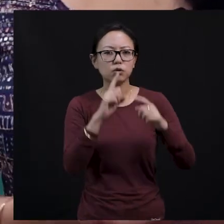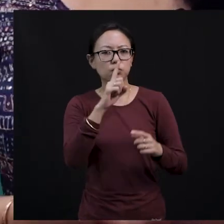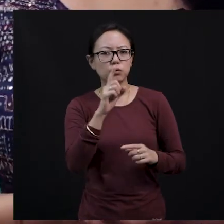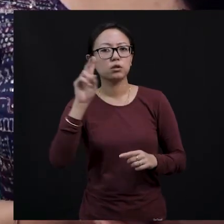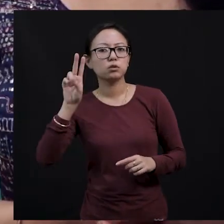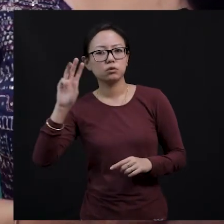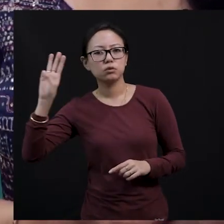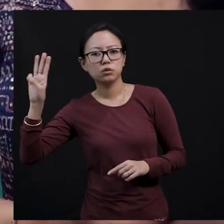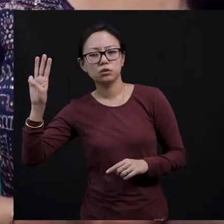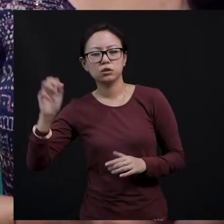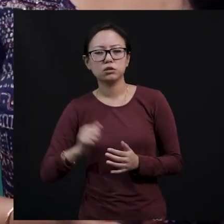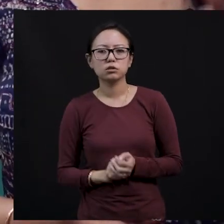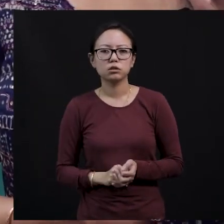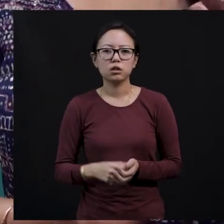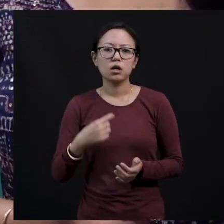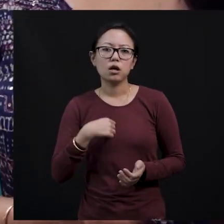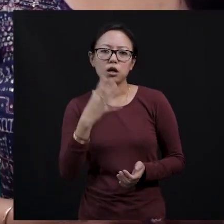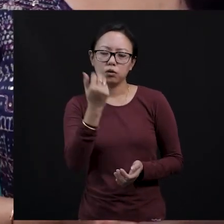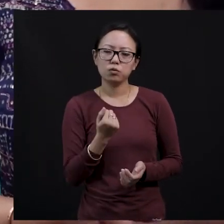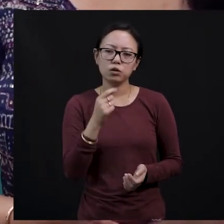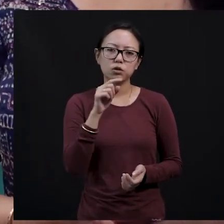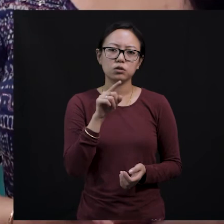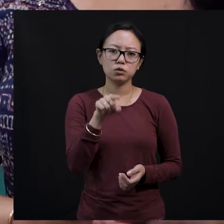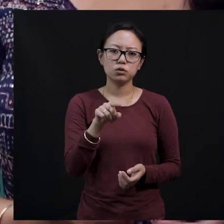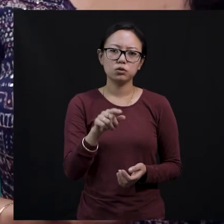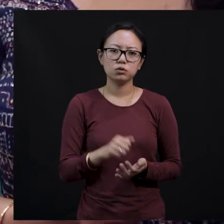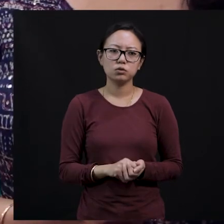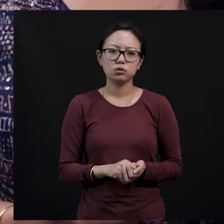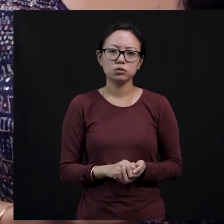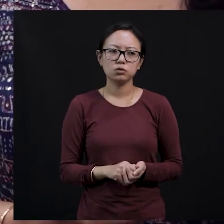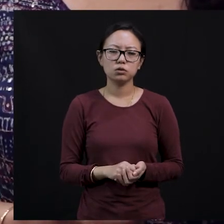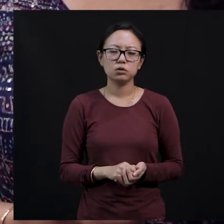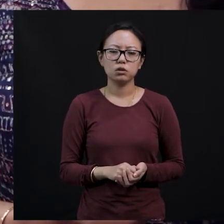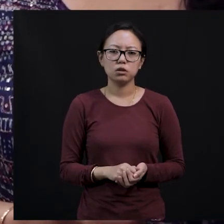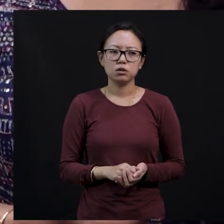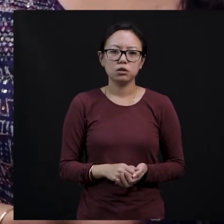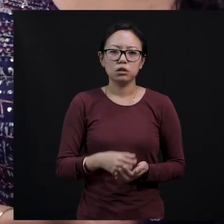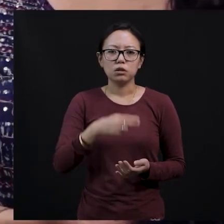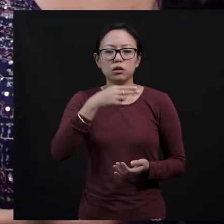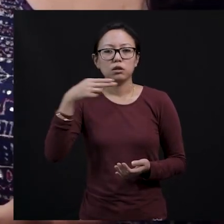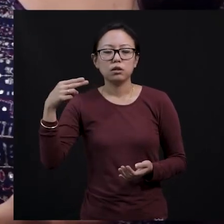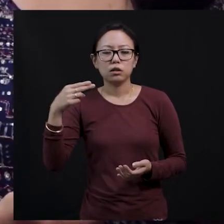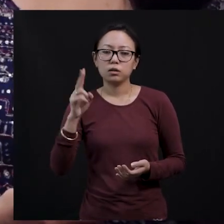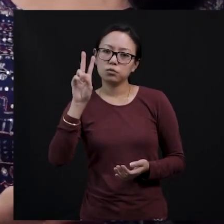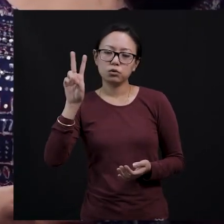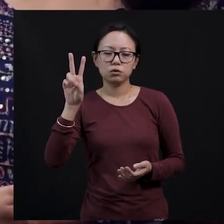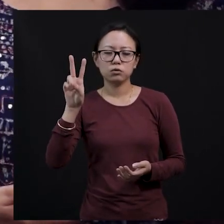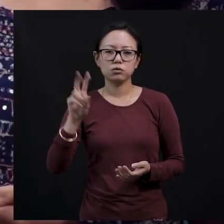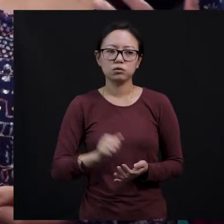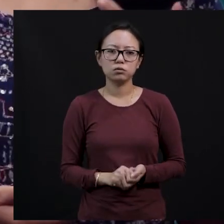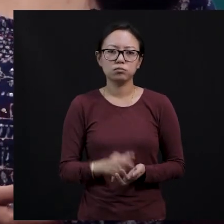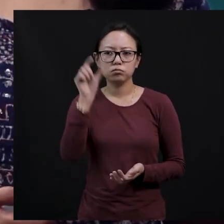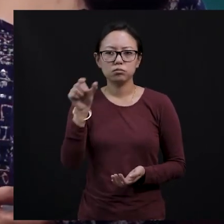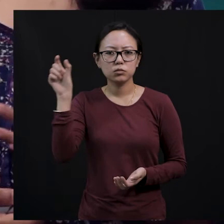would want you to name two social reformers of India. Remember, even in part 2, we did social reformers of India.